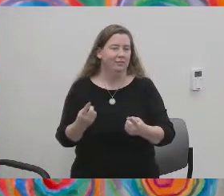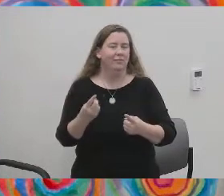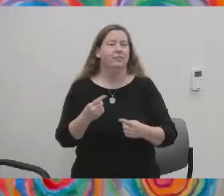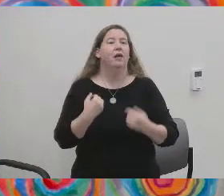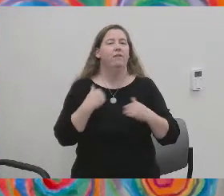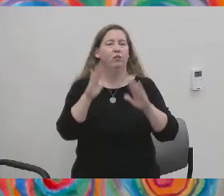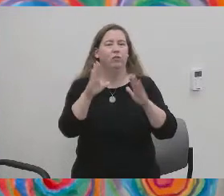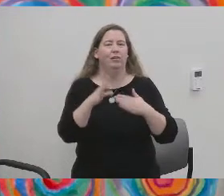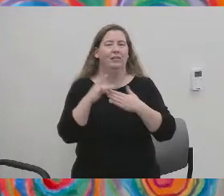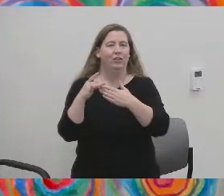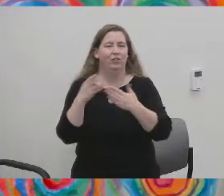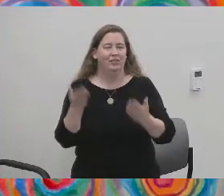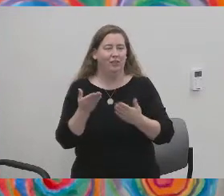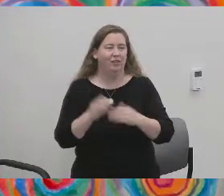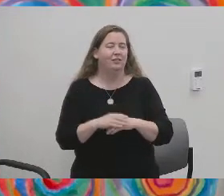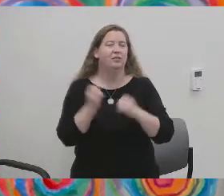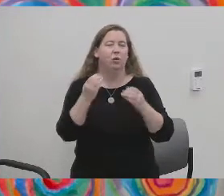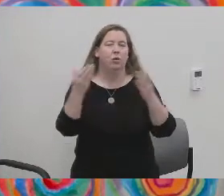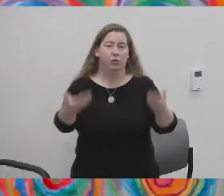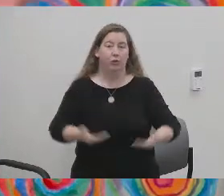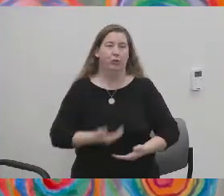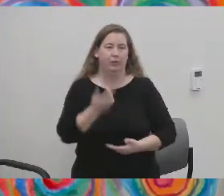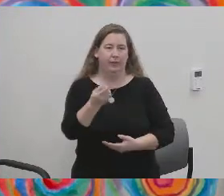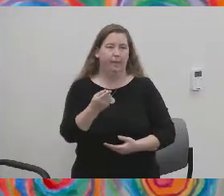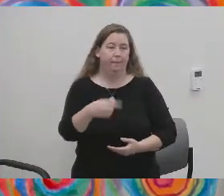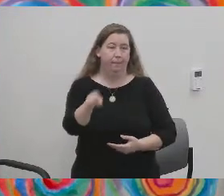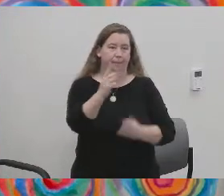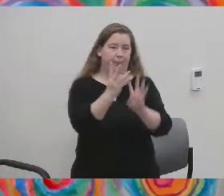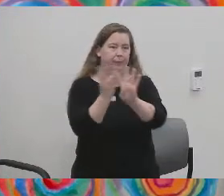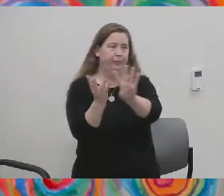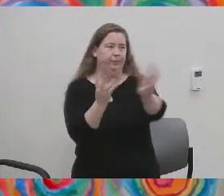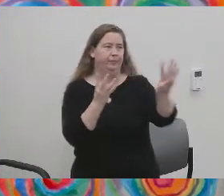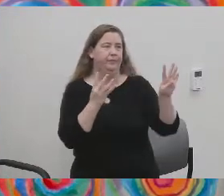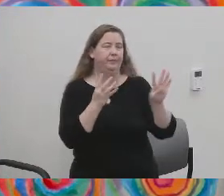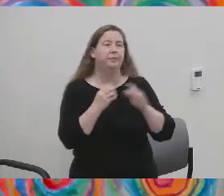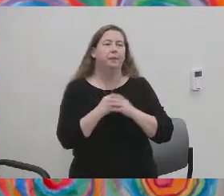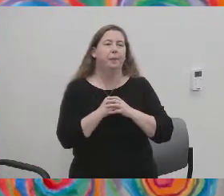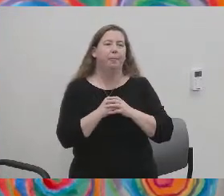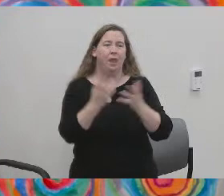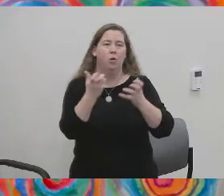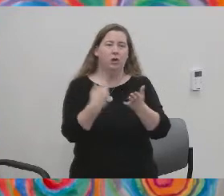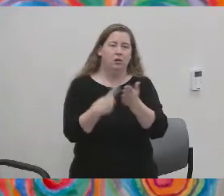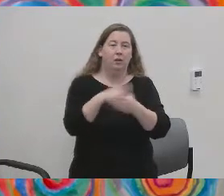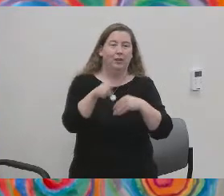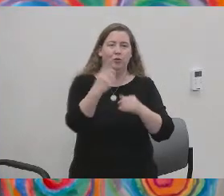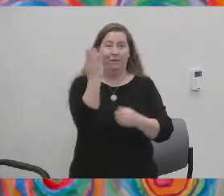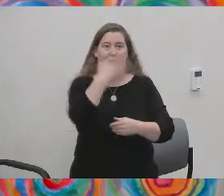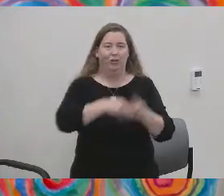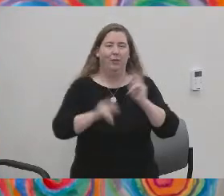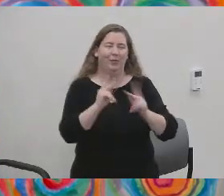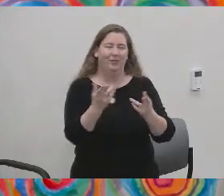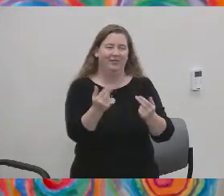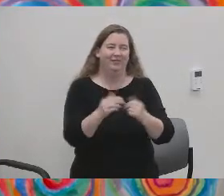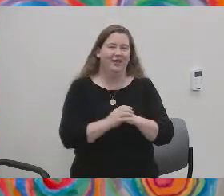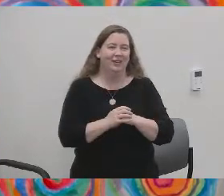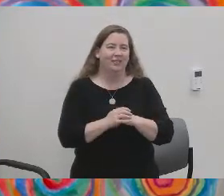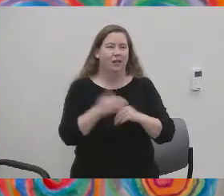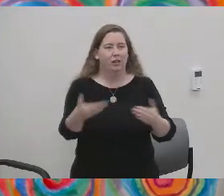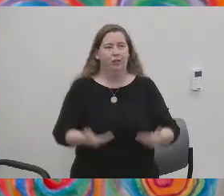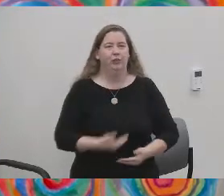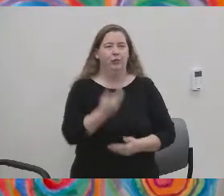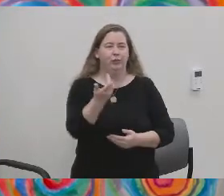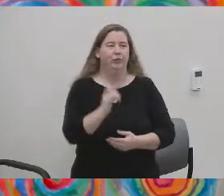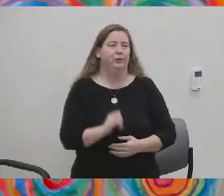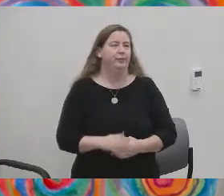here. So I just want to take a minute and introduce them. So why don't you all come up here? I want to talk about you in front of everybody, and I'll introduce you as you come up here.